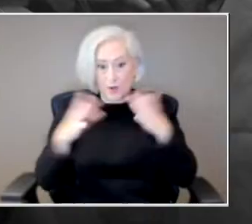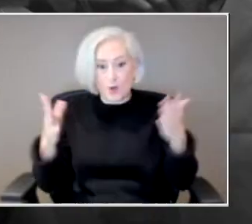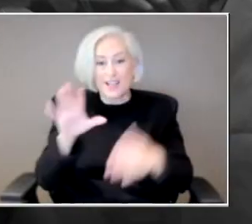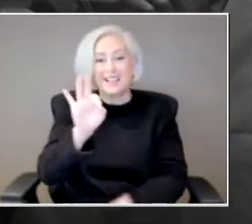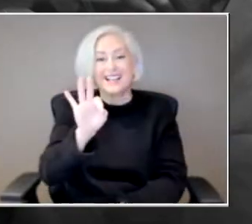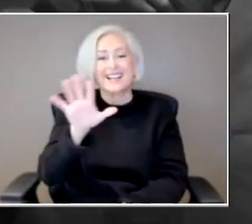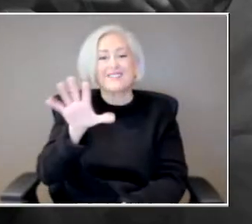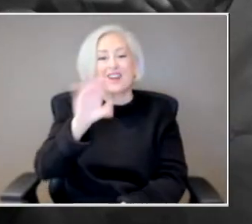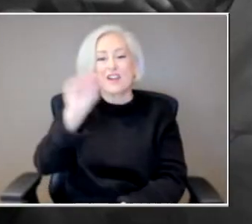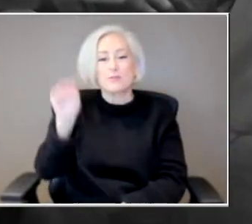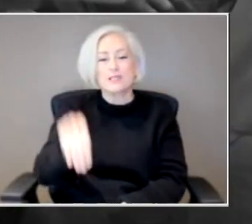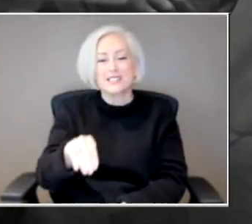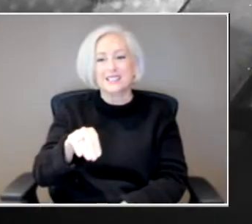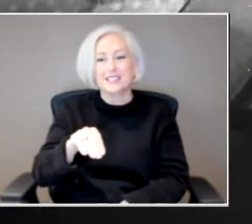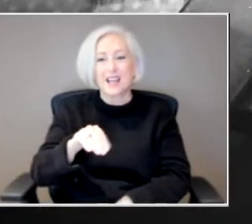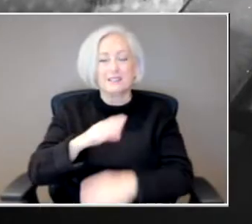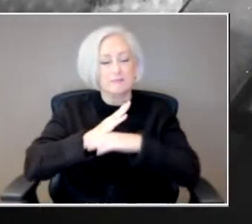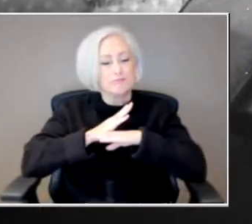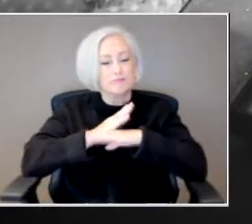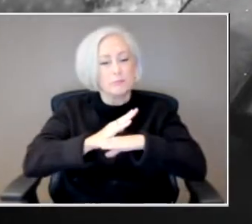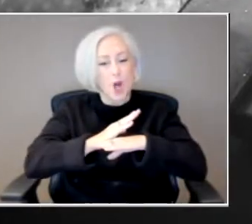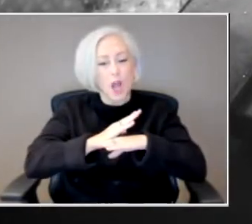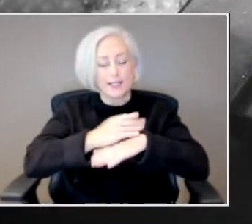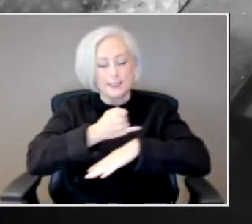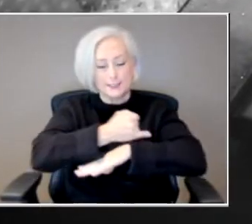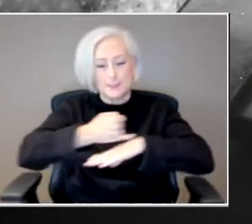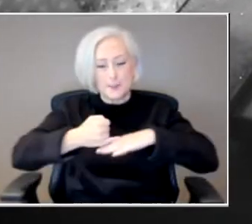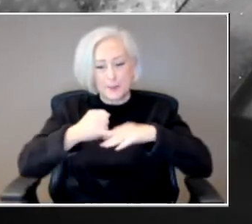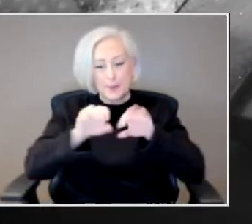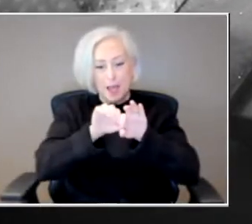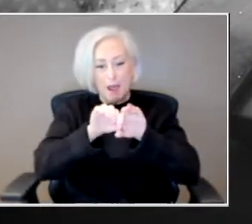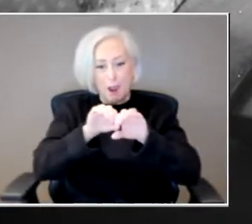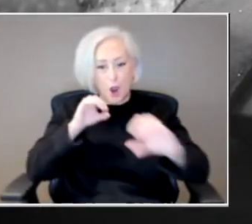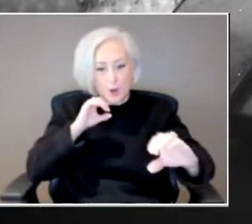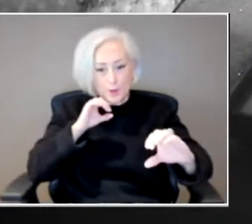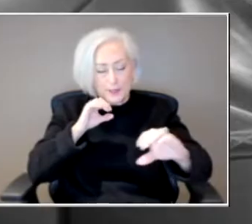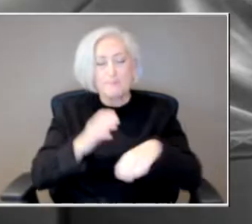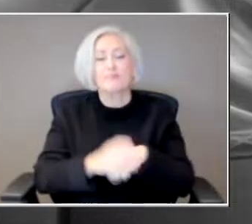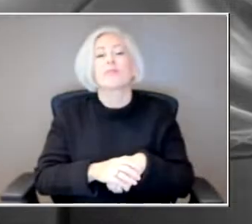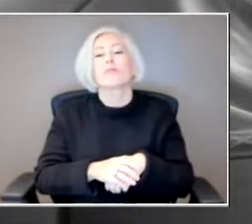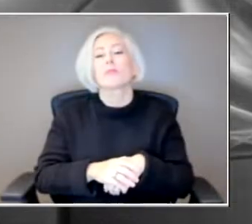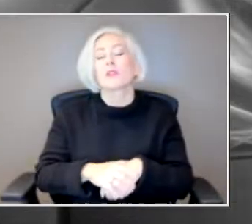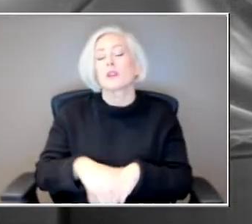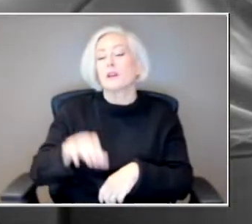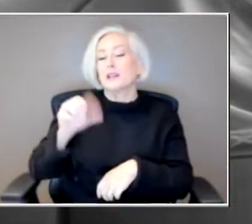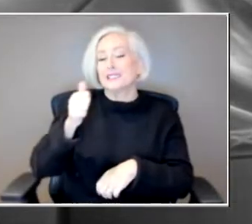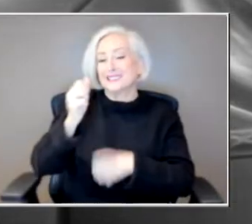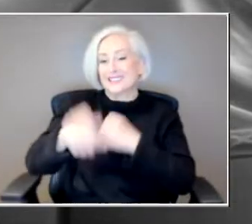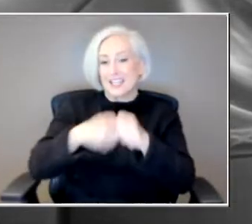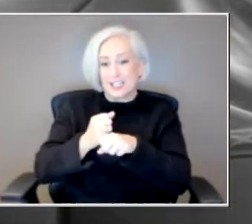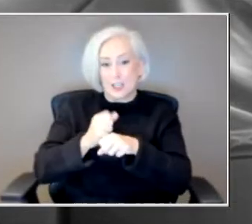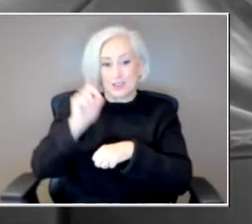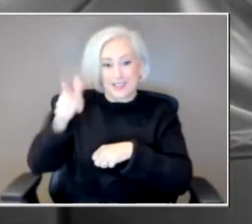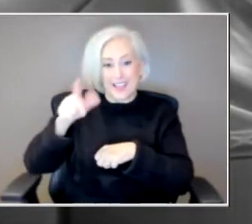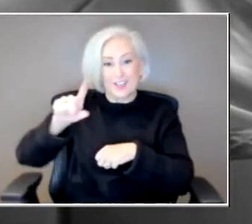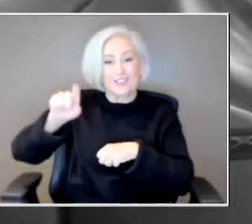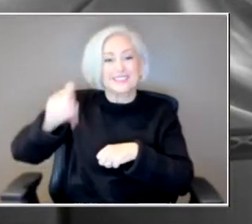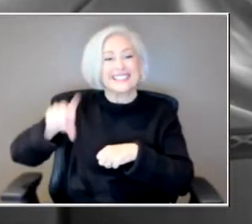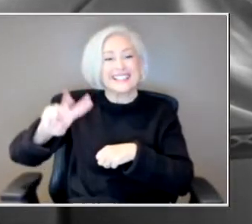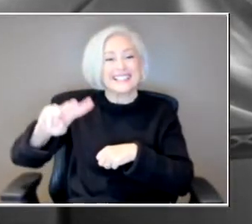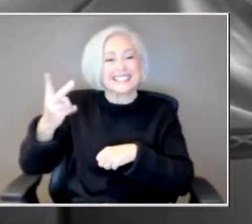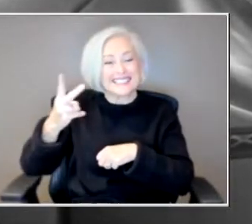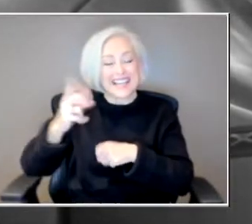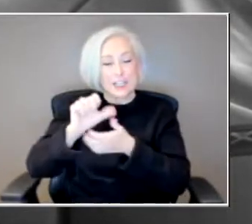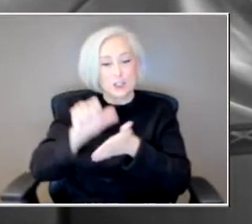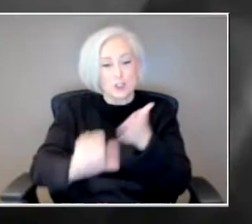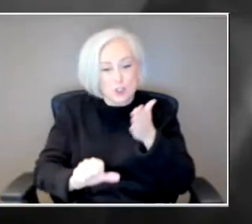Richard underwent bypass surgery. 10 years later, he needed a second surgery for another blockage. By the time he turned